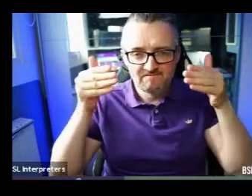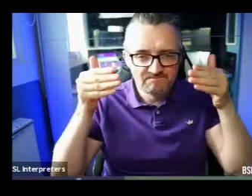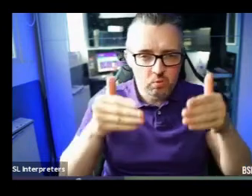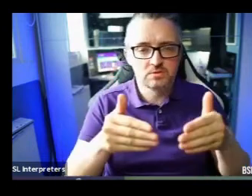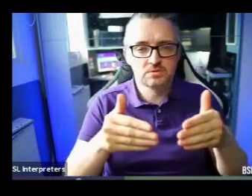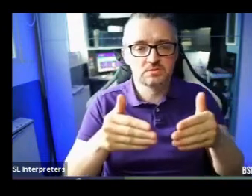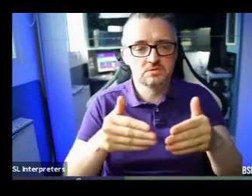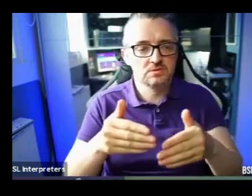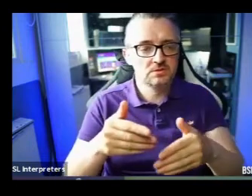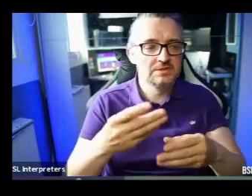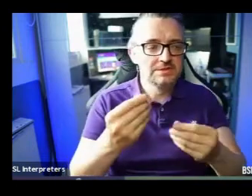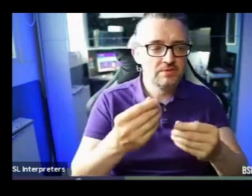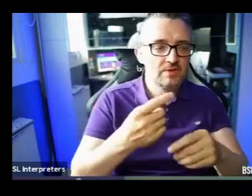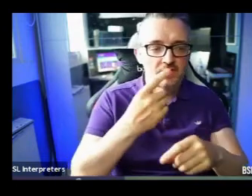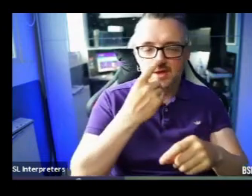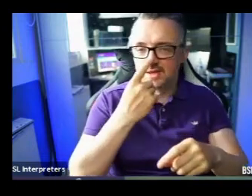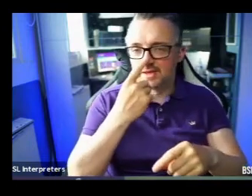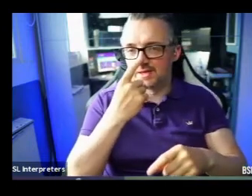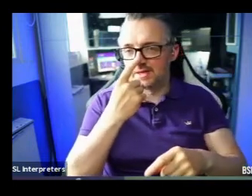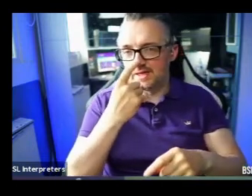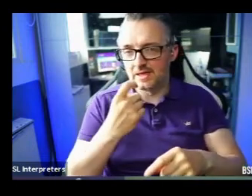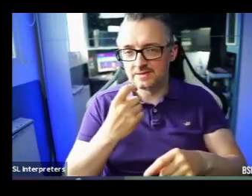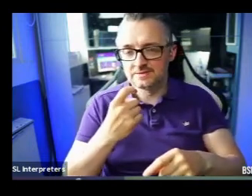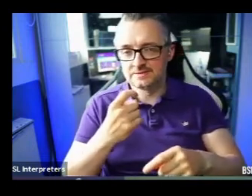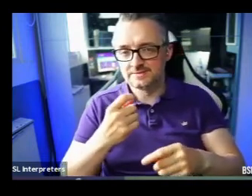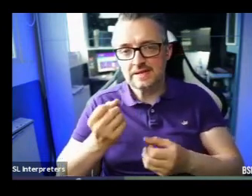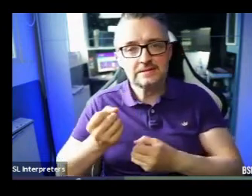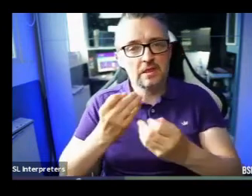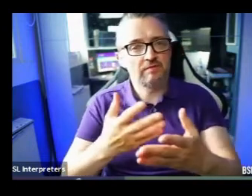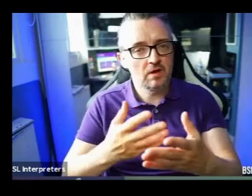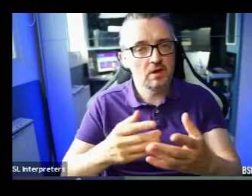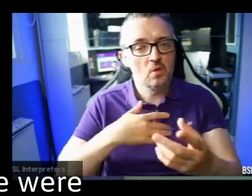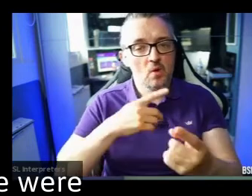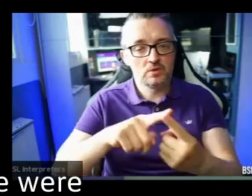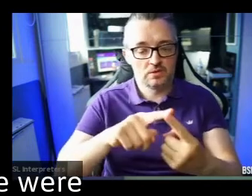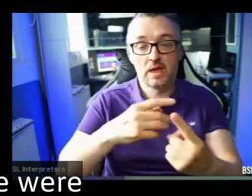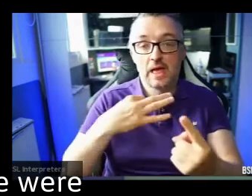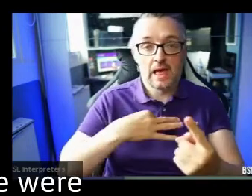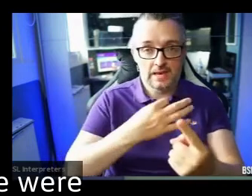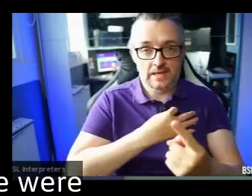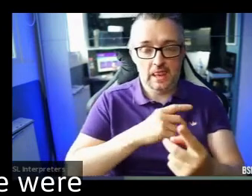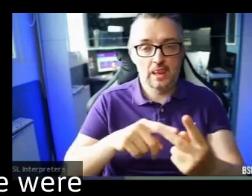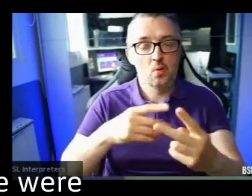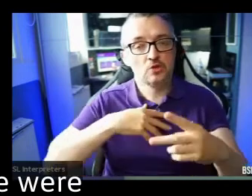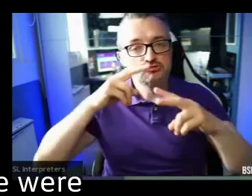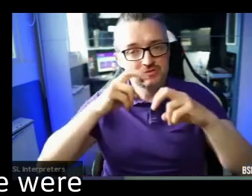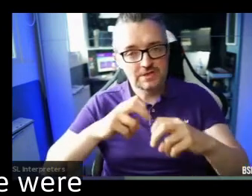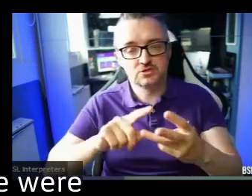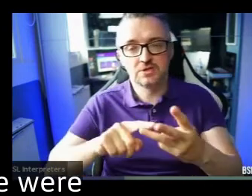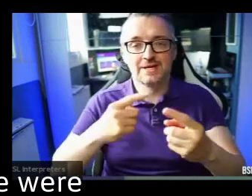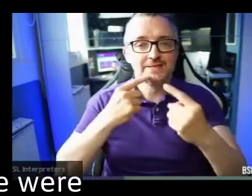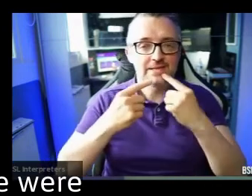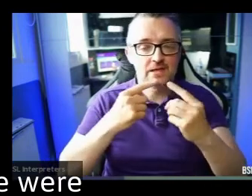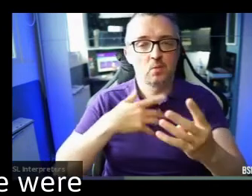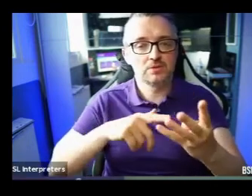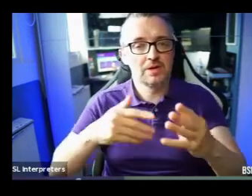and something that can really direct to the key areas that need to change. So we want to bring the clinical, we want to bring the research,